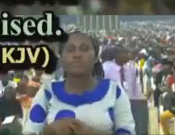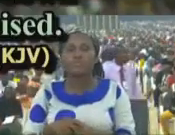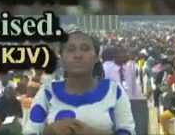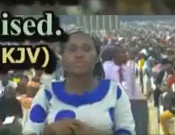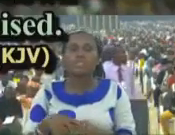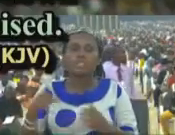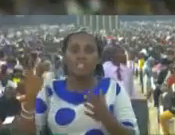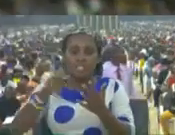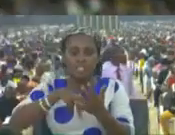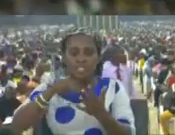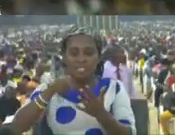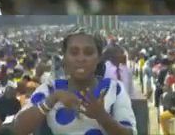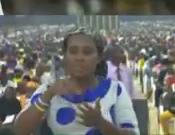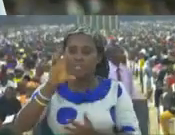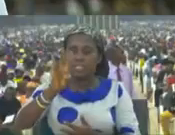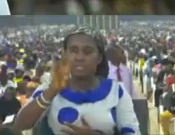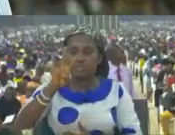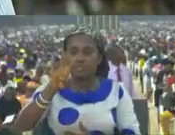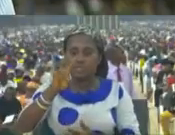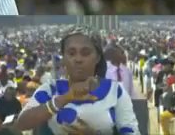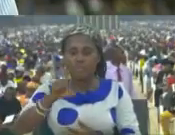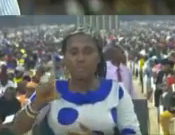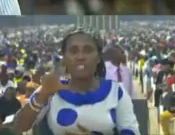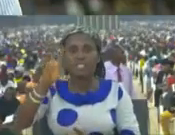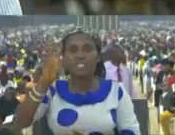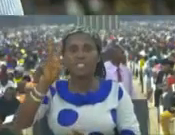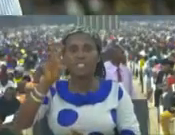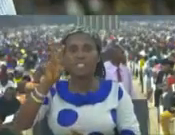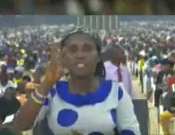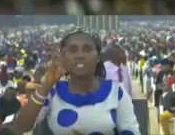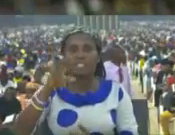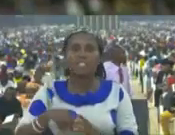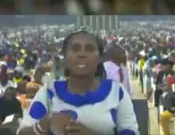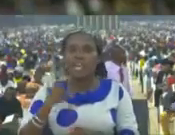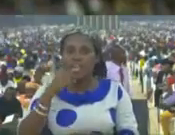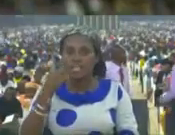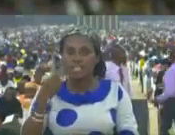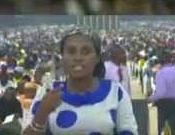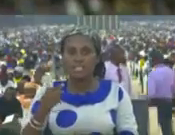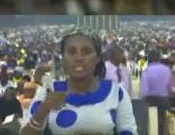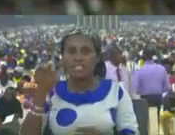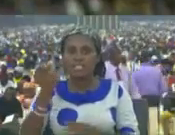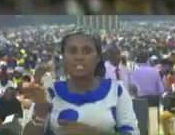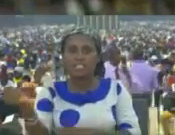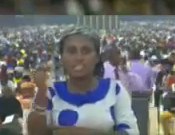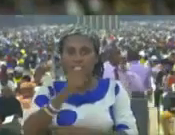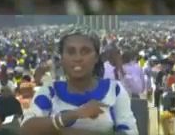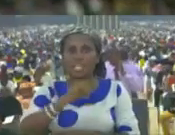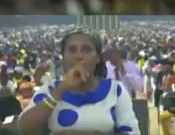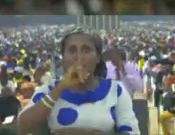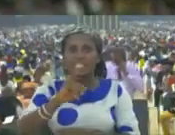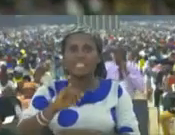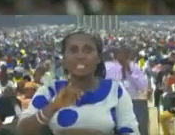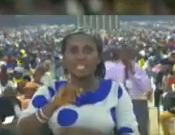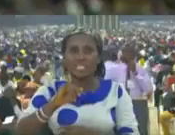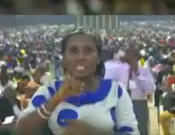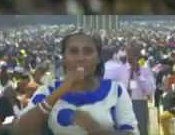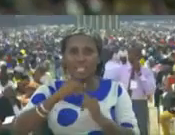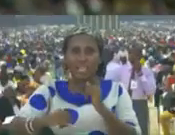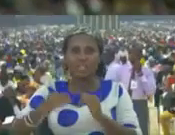Psalm 74 verse 16, Psalm 74 verse 16 says, the day is dying, O